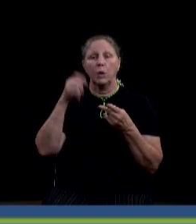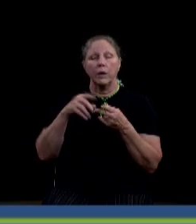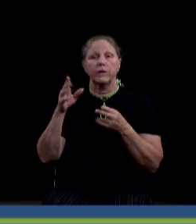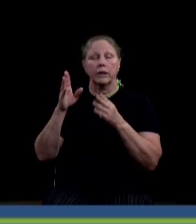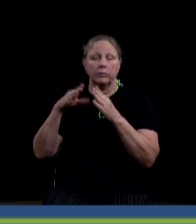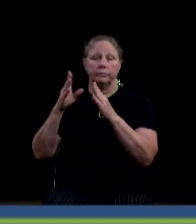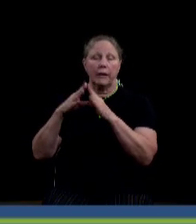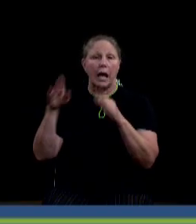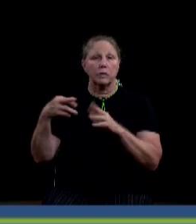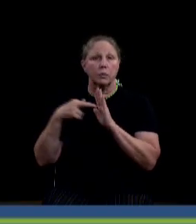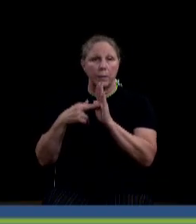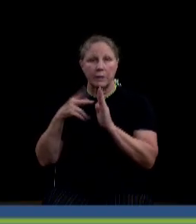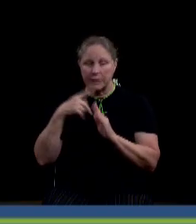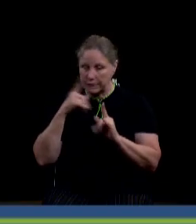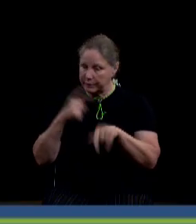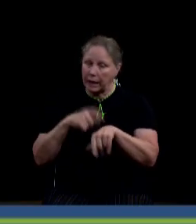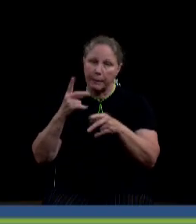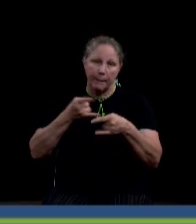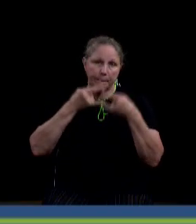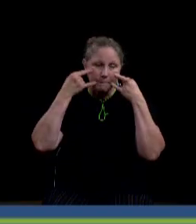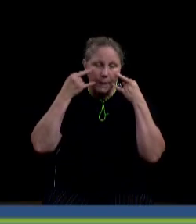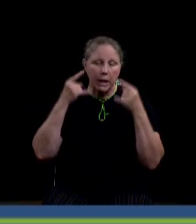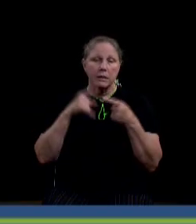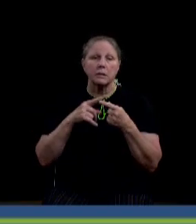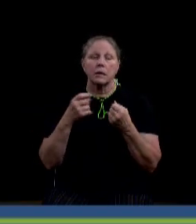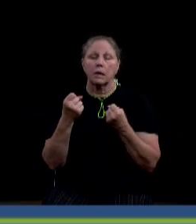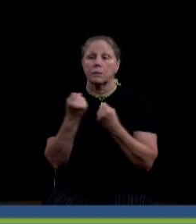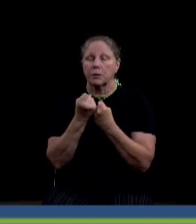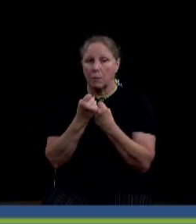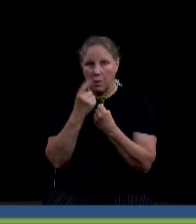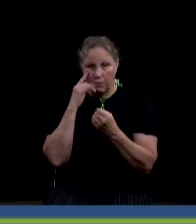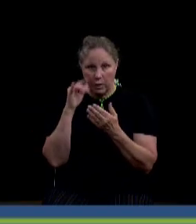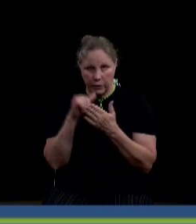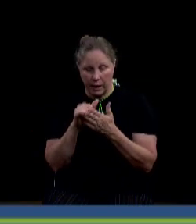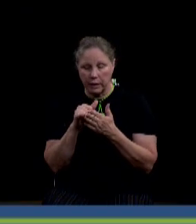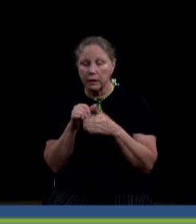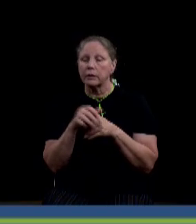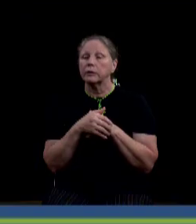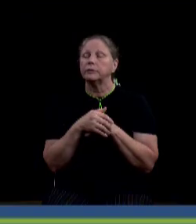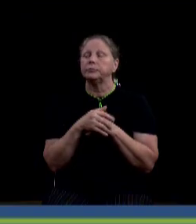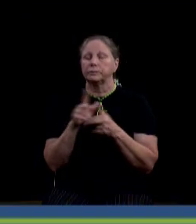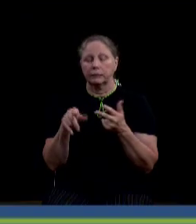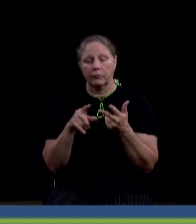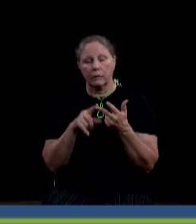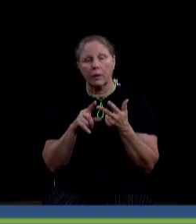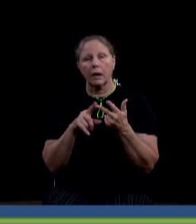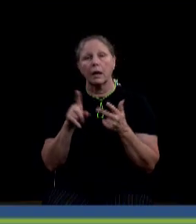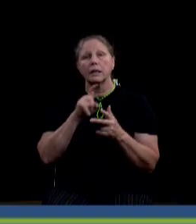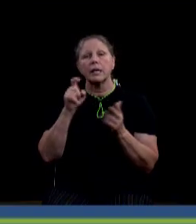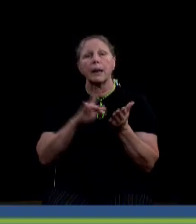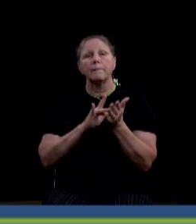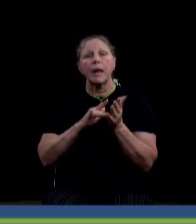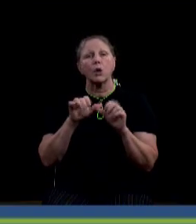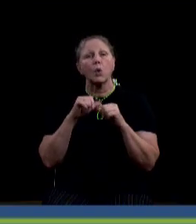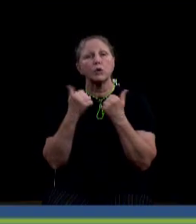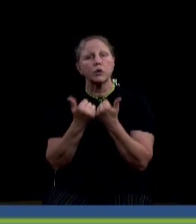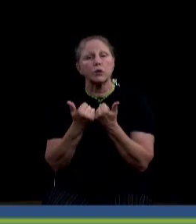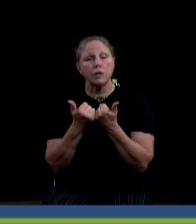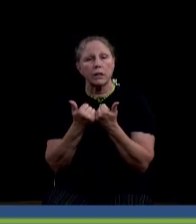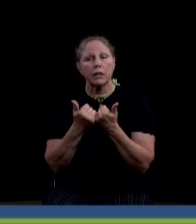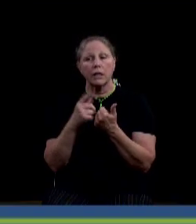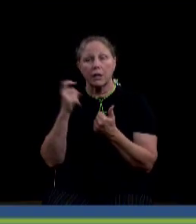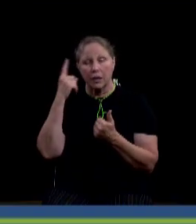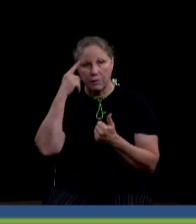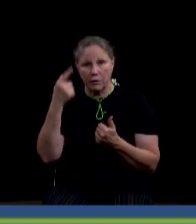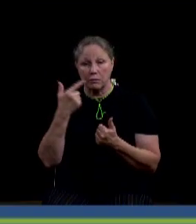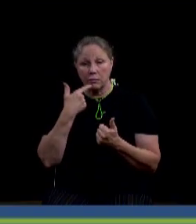us instituting our order. And then the Texas Medical Association says the governor told us all what we need to do. We need to wear a mask,